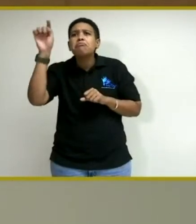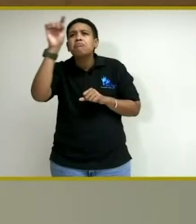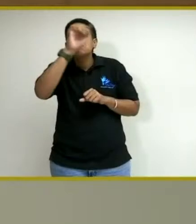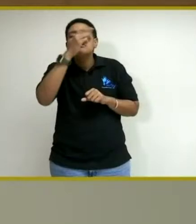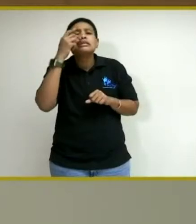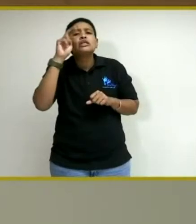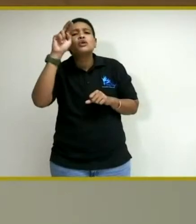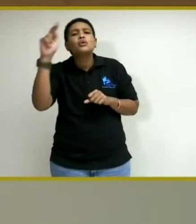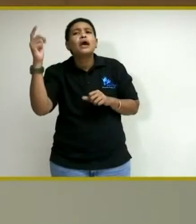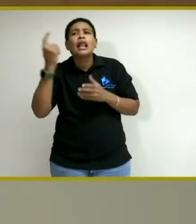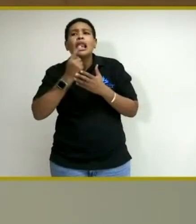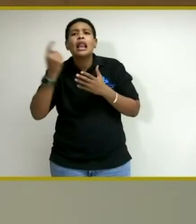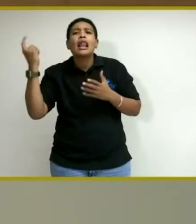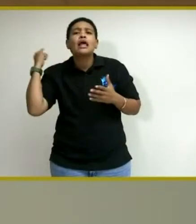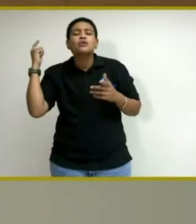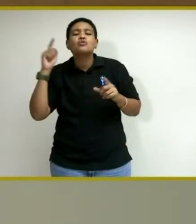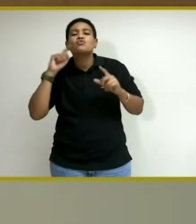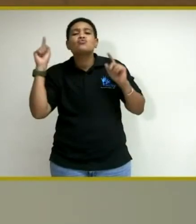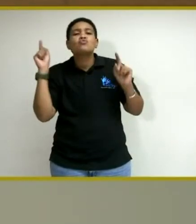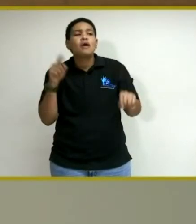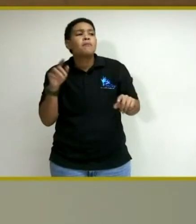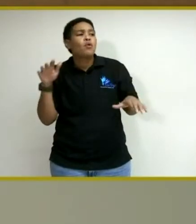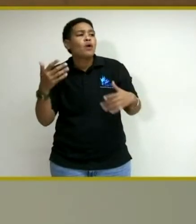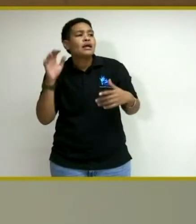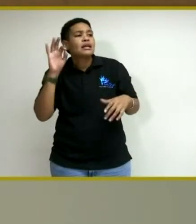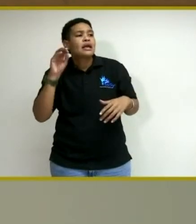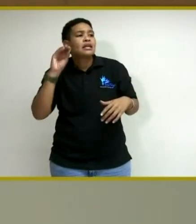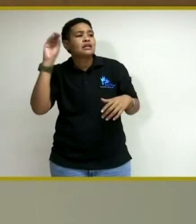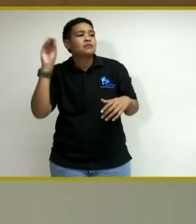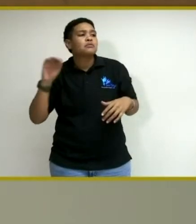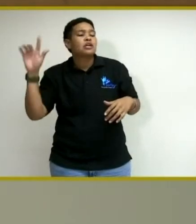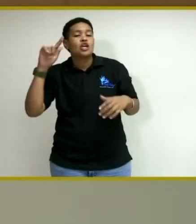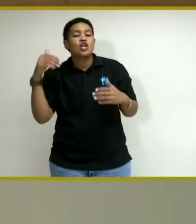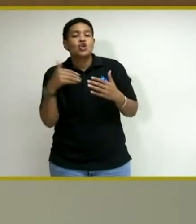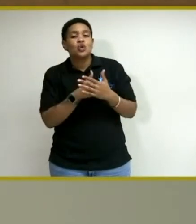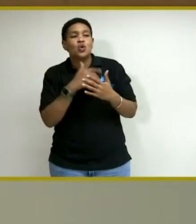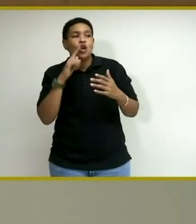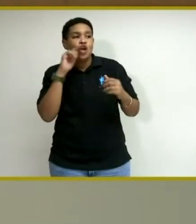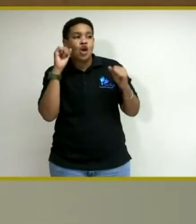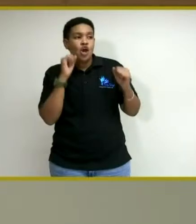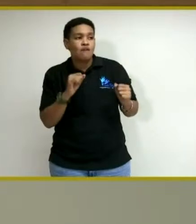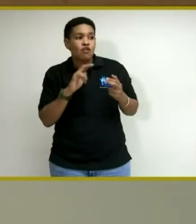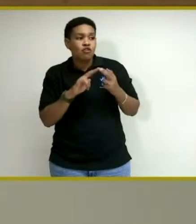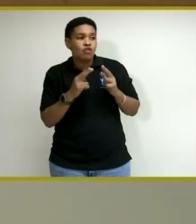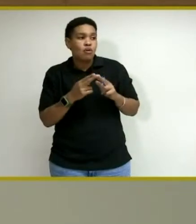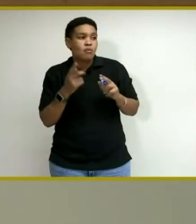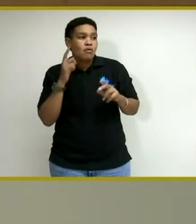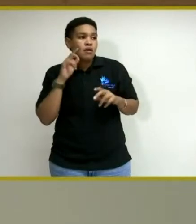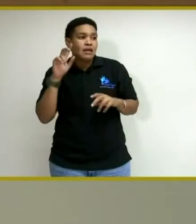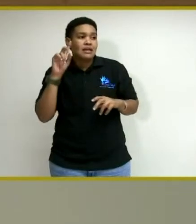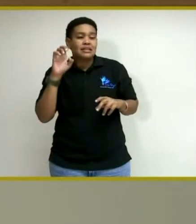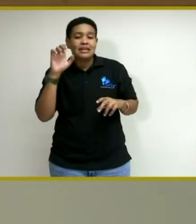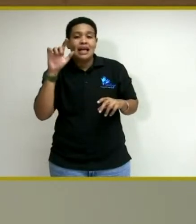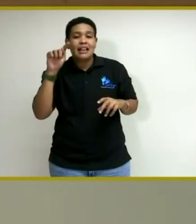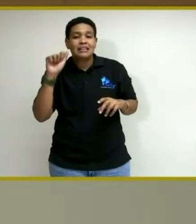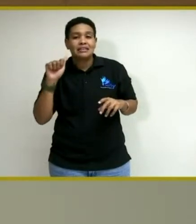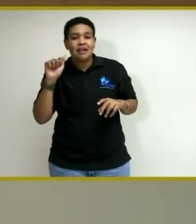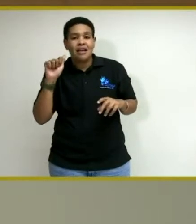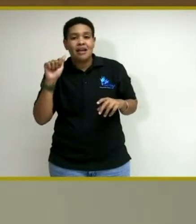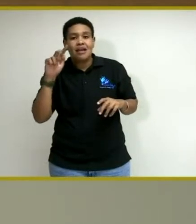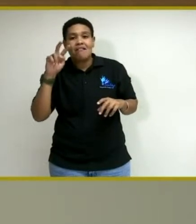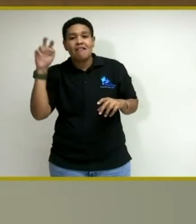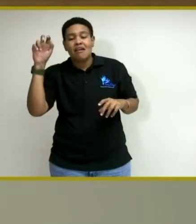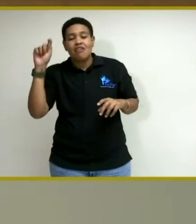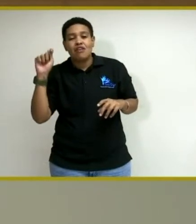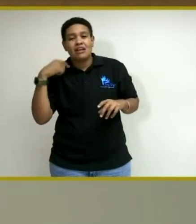UK, last week it was reported that 90% of their newly confirmed cases were the Delta variant. I see this week